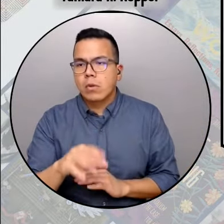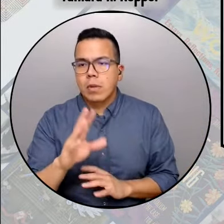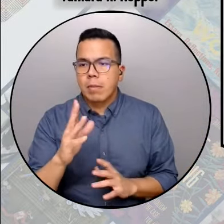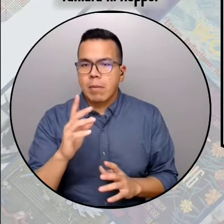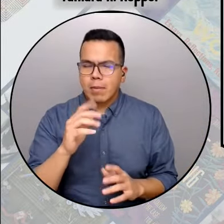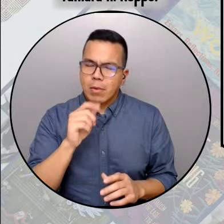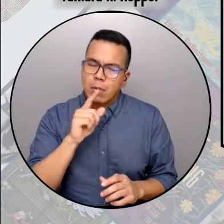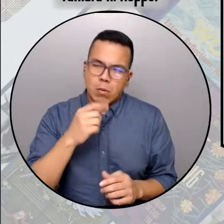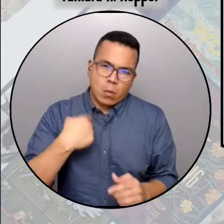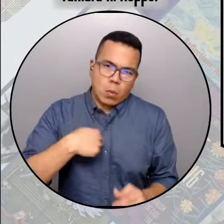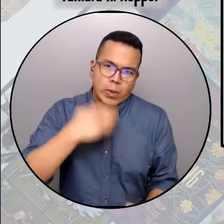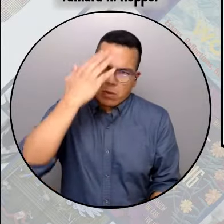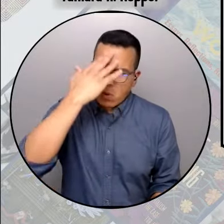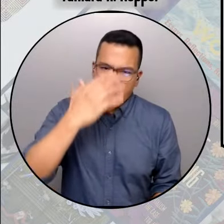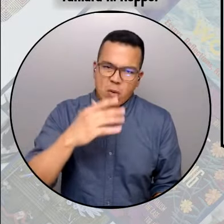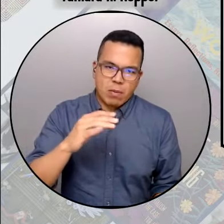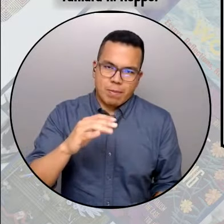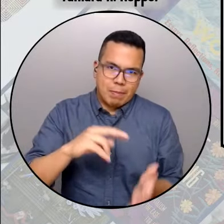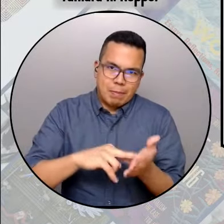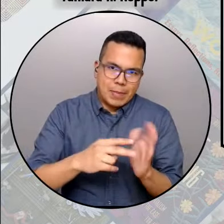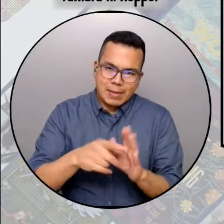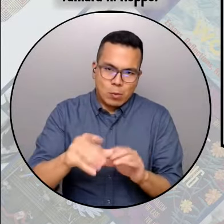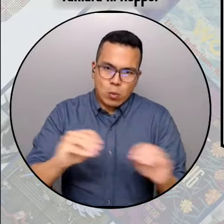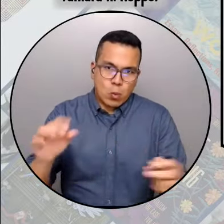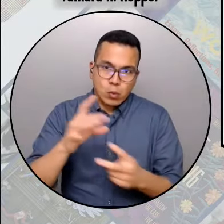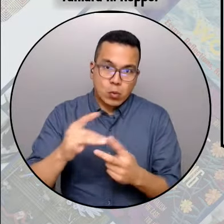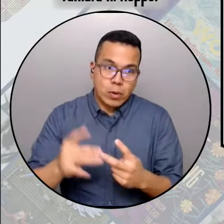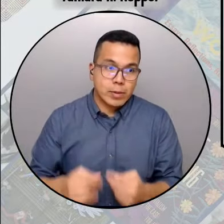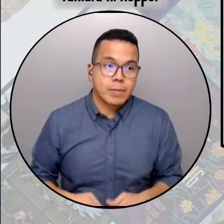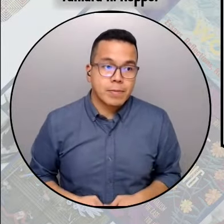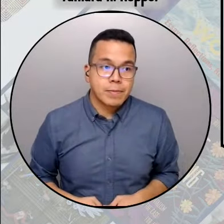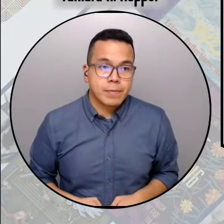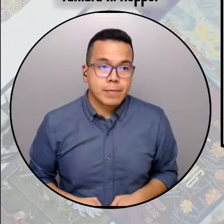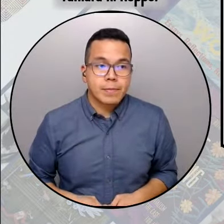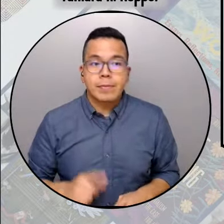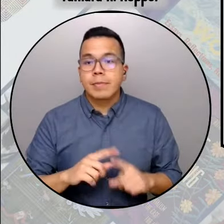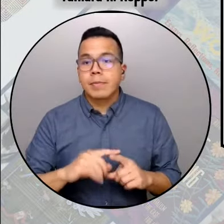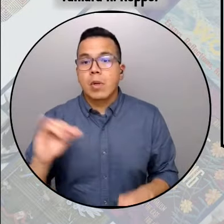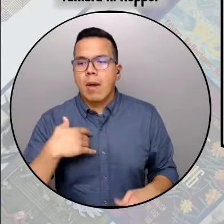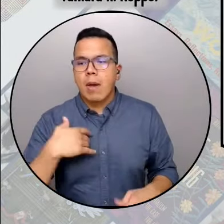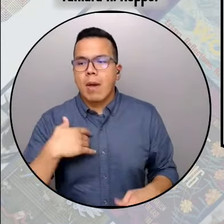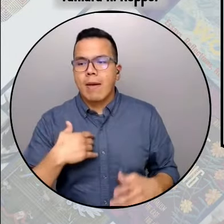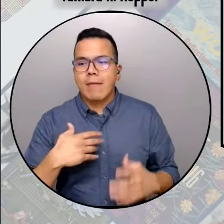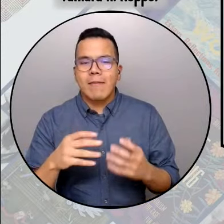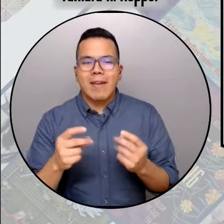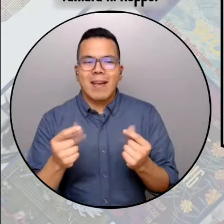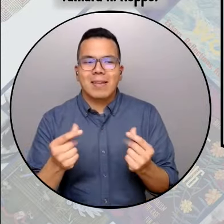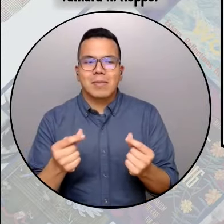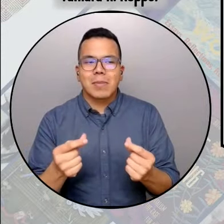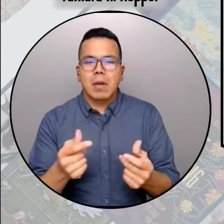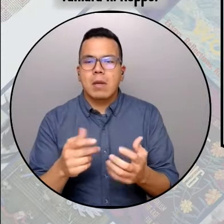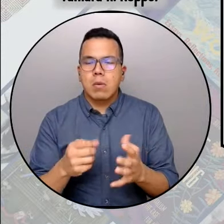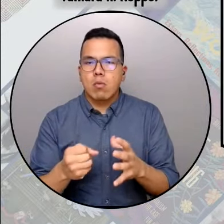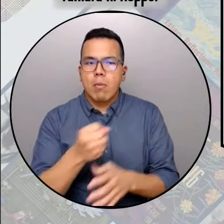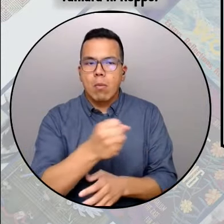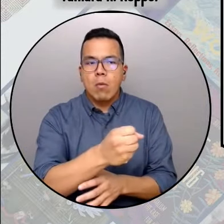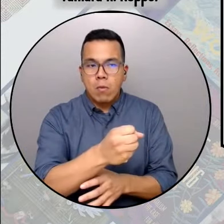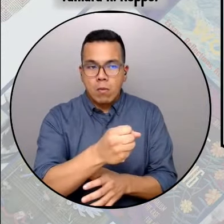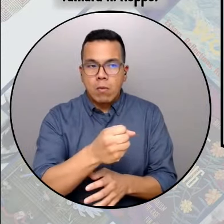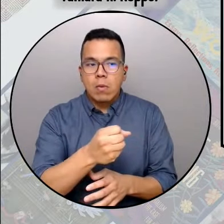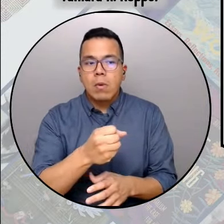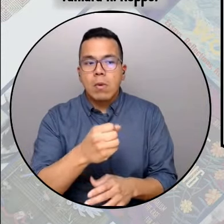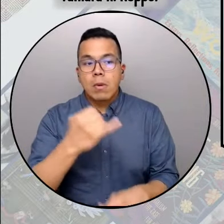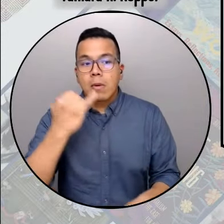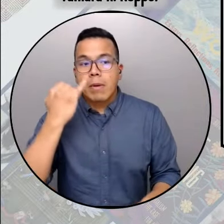right? So this is something where also there's a push for expedited removal. And this is also, if we're thinking about data